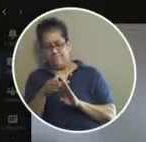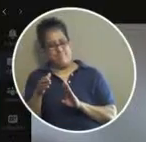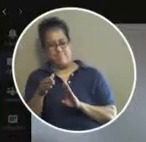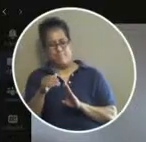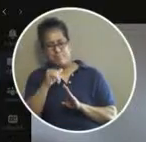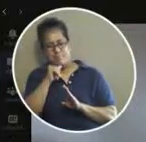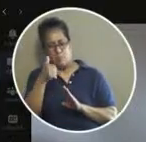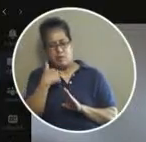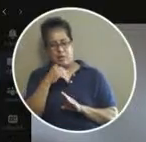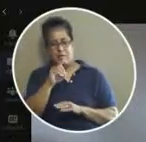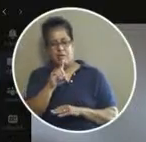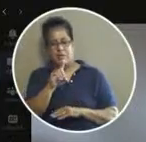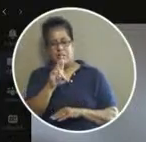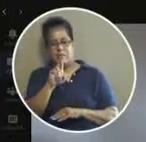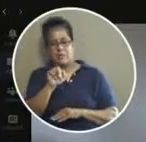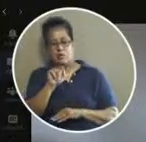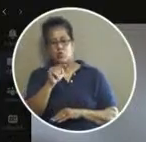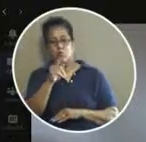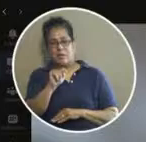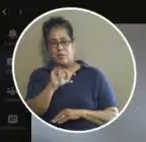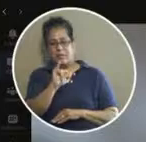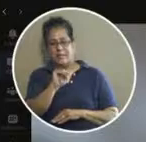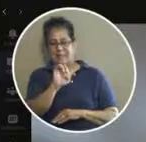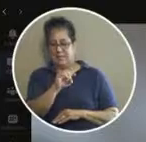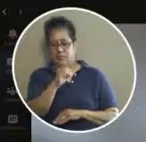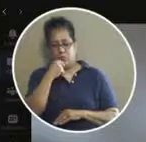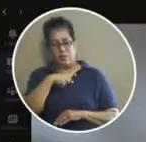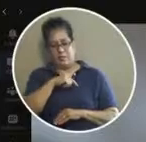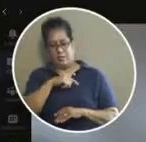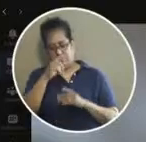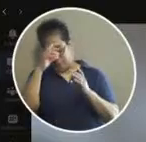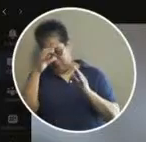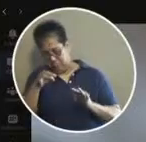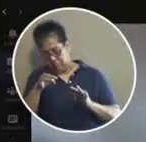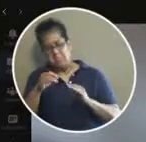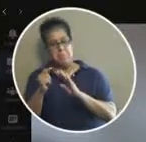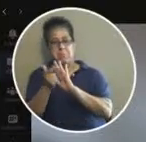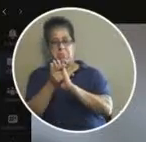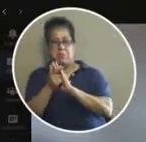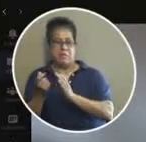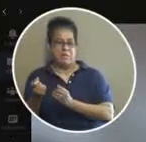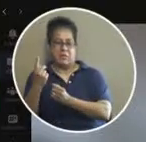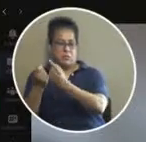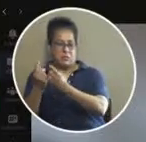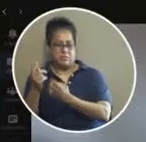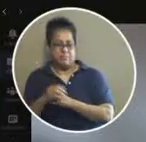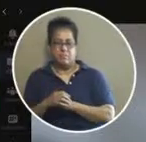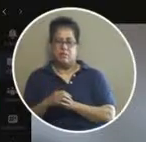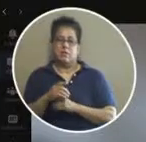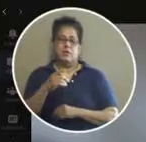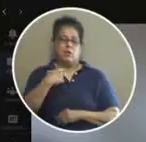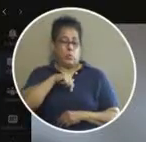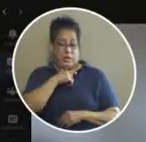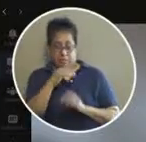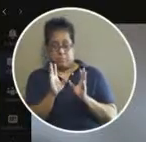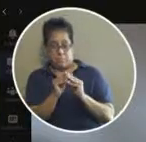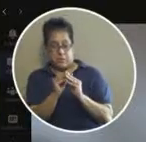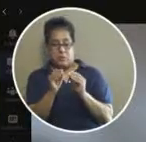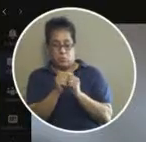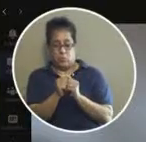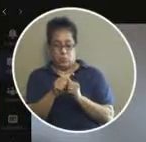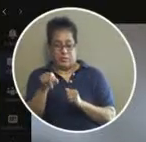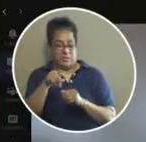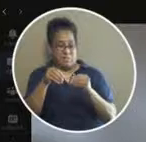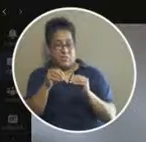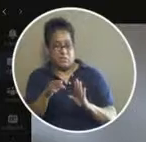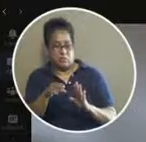index that is required for us to ban the fireworks. So we met with the local firework vendors, and they're prepared